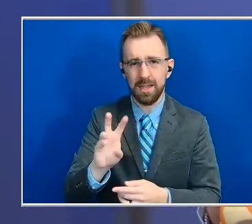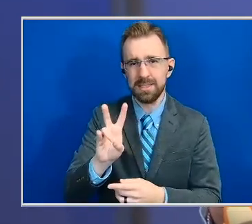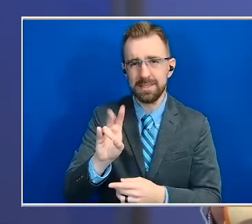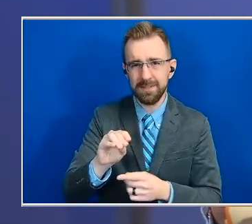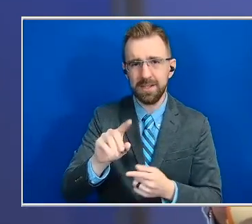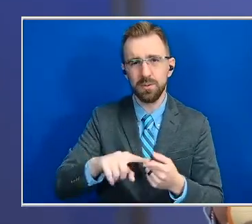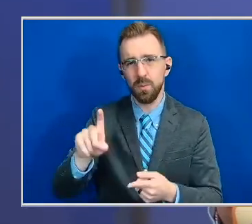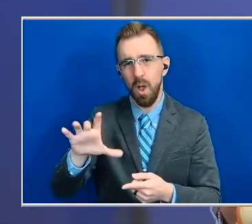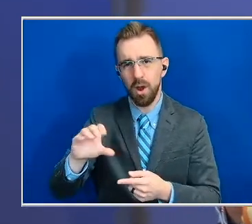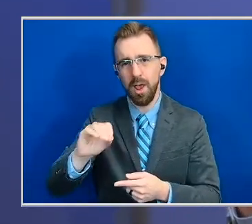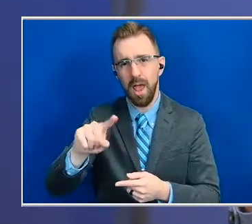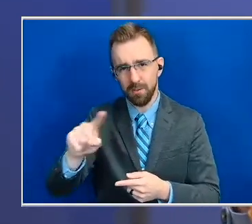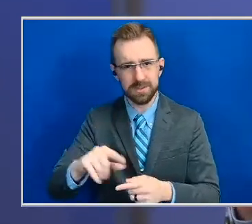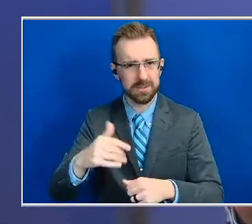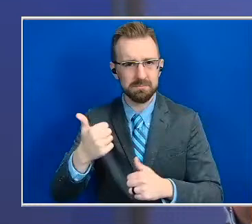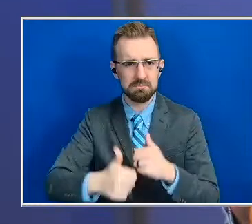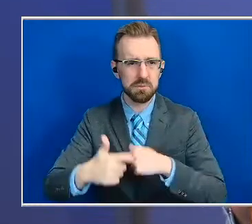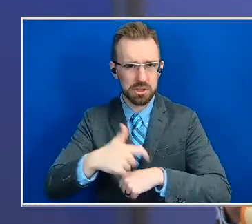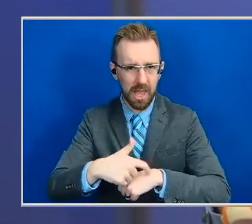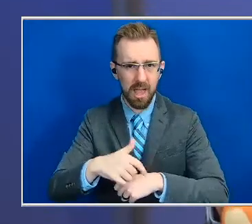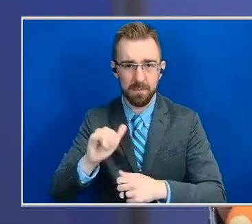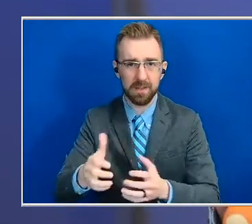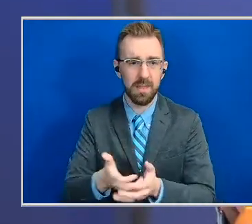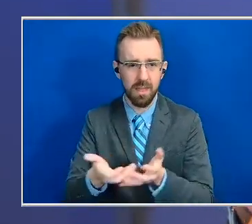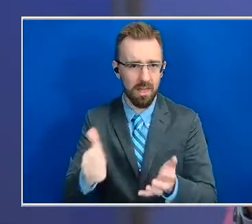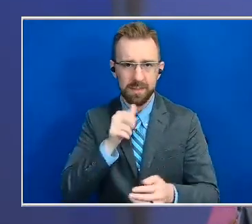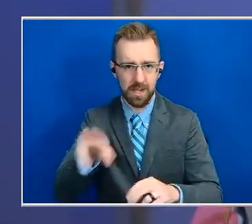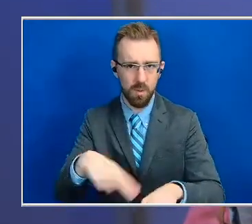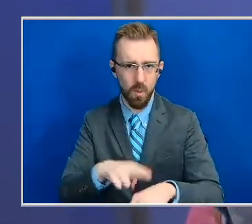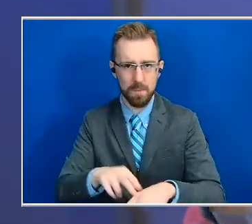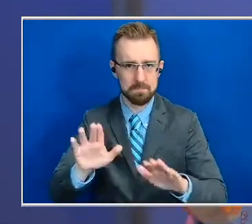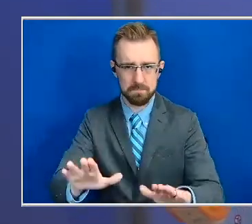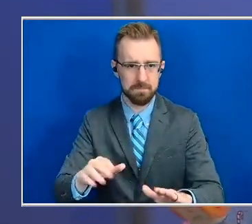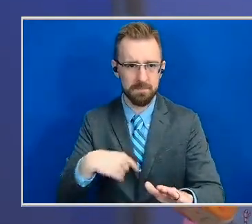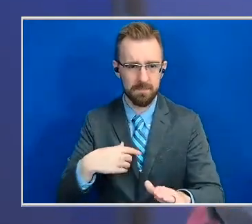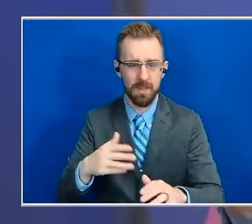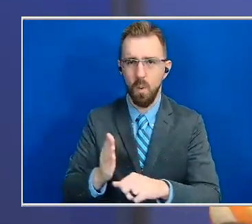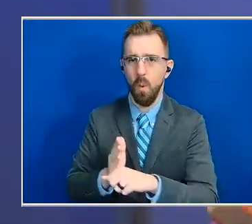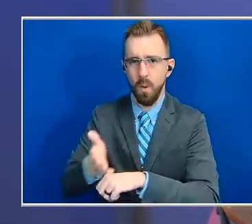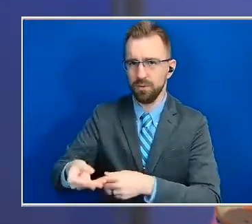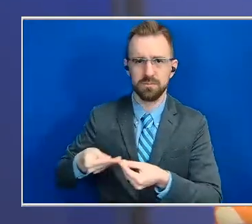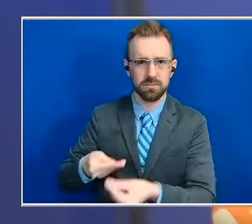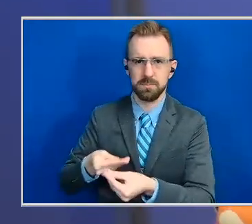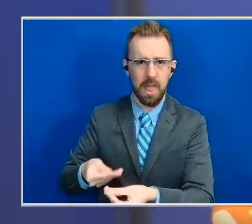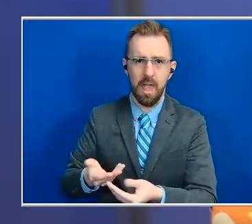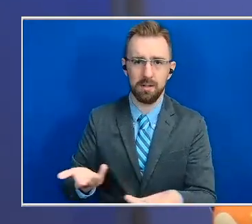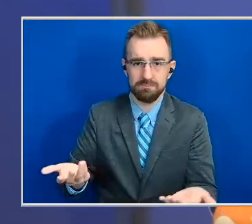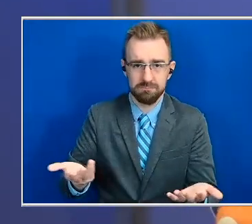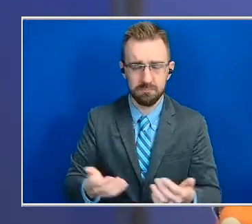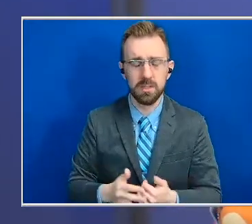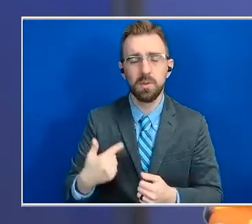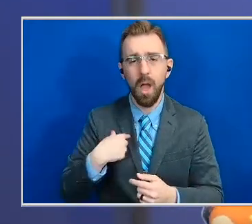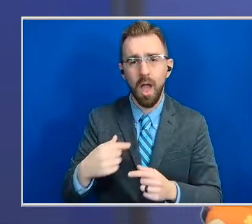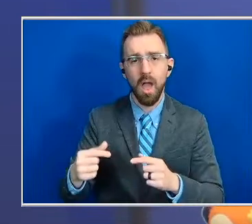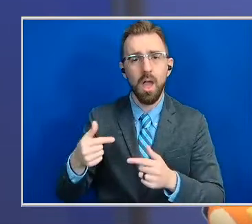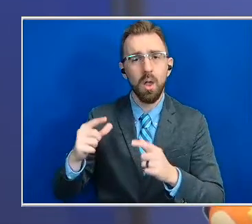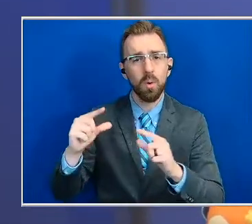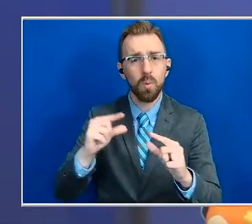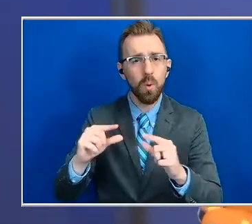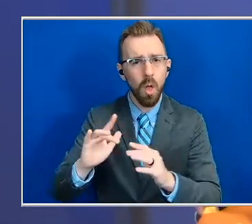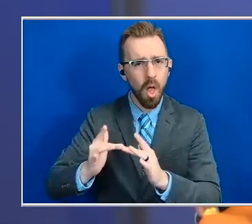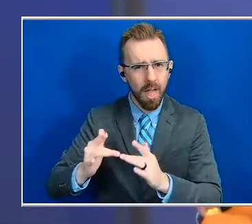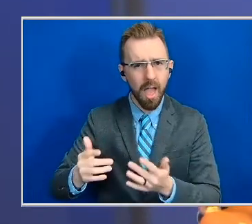which is a lot. And that is not the norm. Like that, I just am an oversupplier. And so I Googled online. I was like, okay,